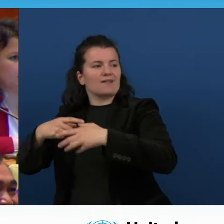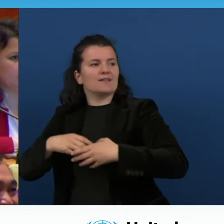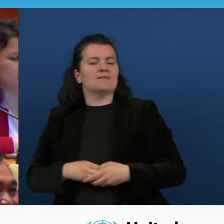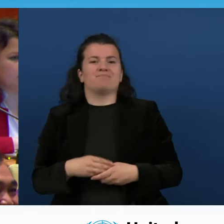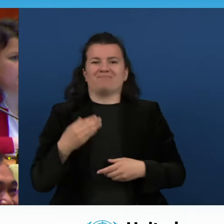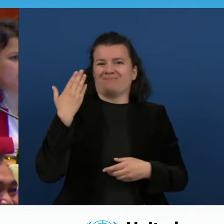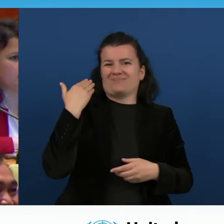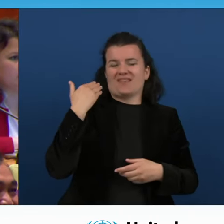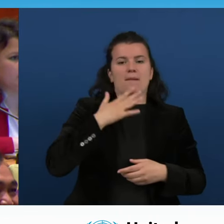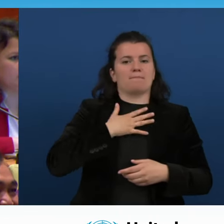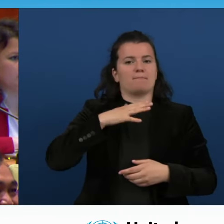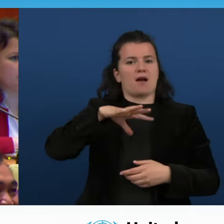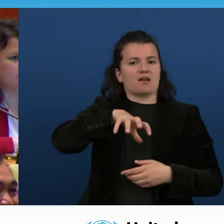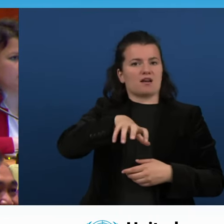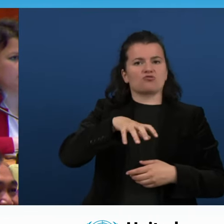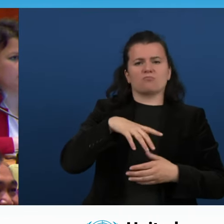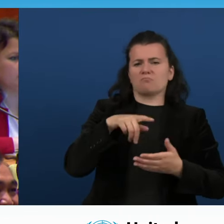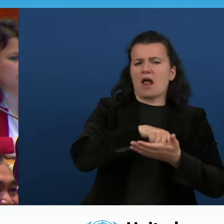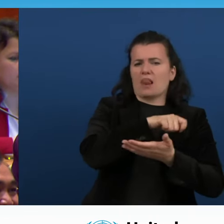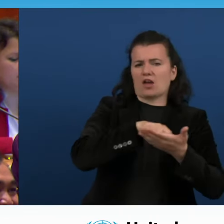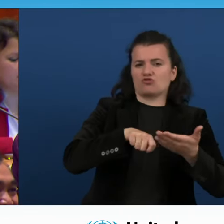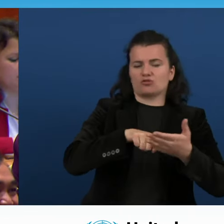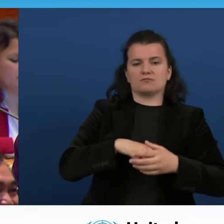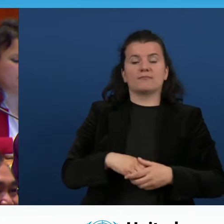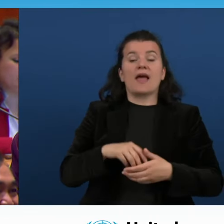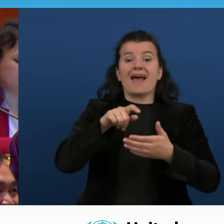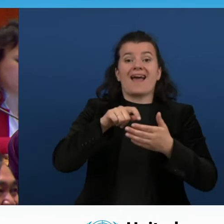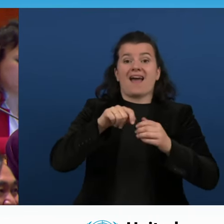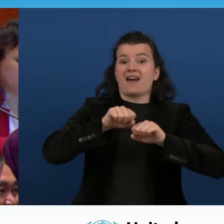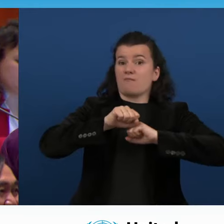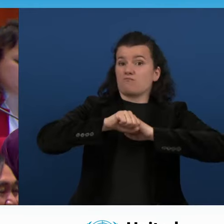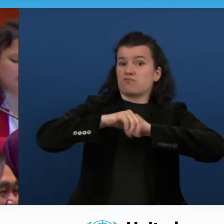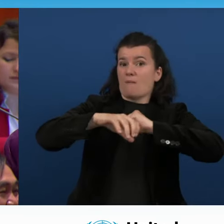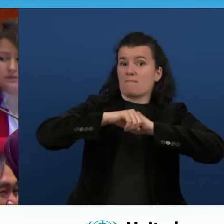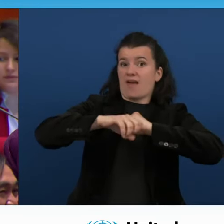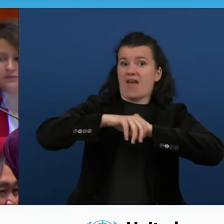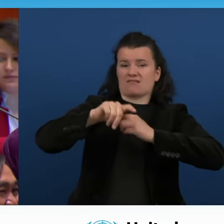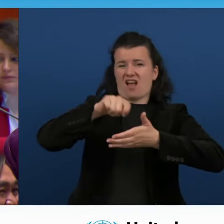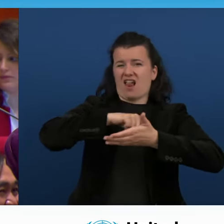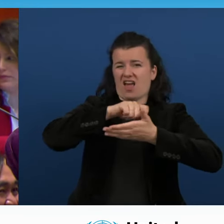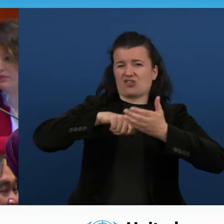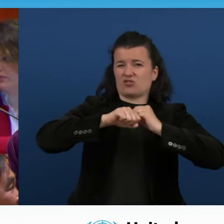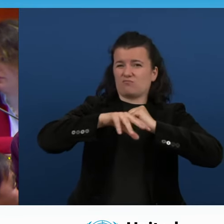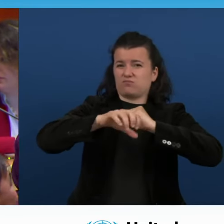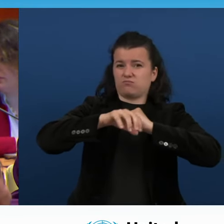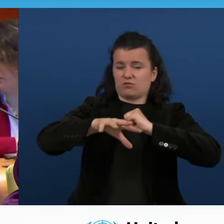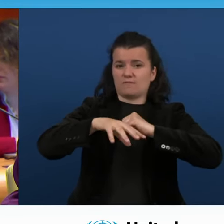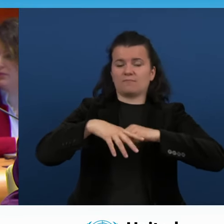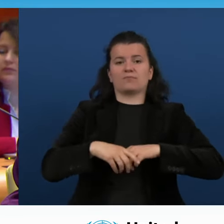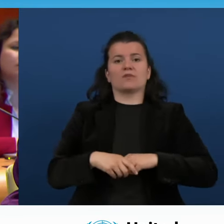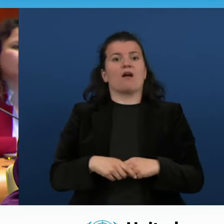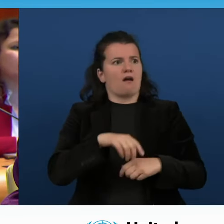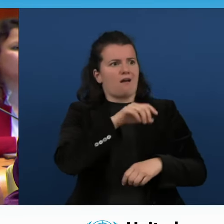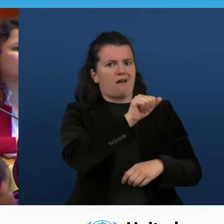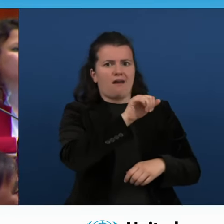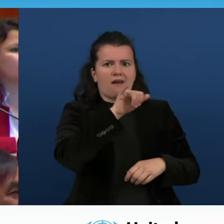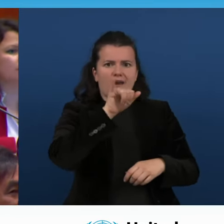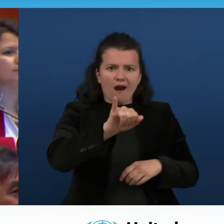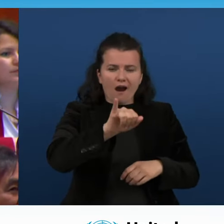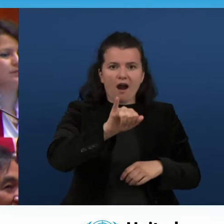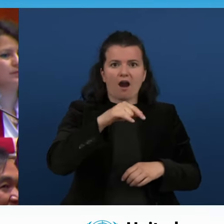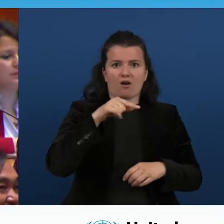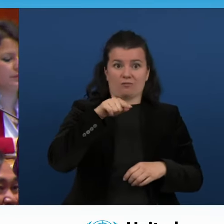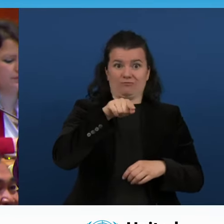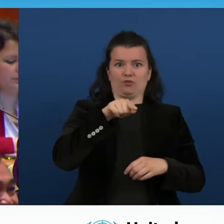electoral campaign period, we youth mobilized to share our knowledge of artificial intelligence and new technologies